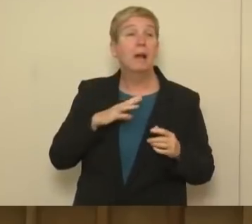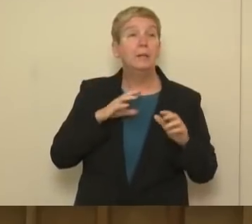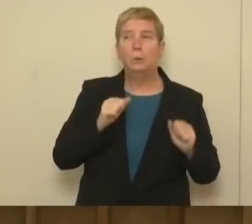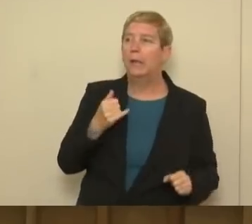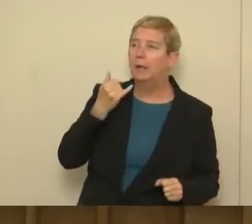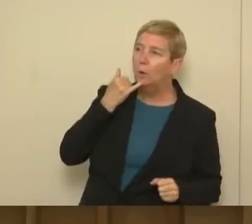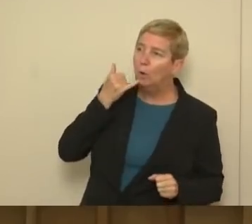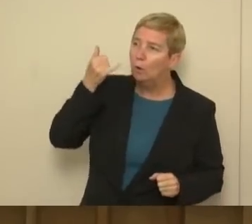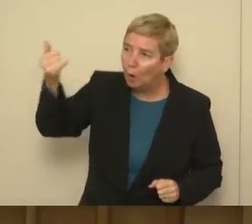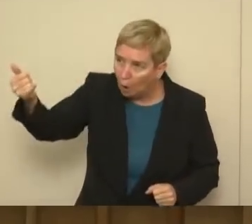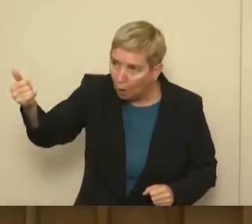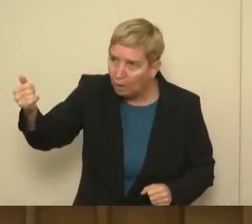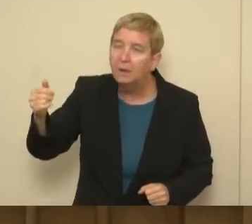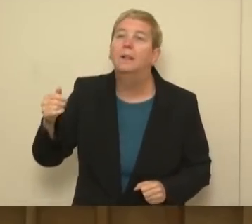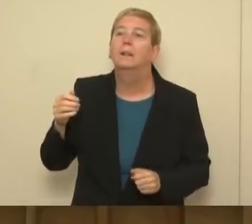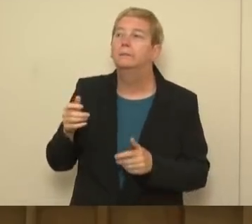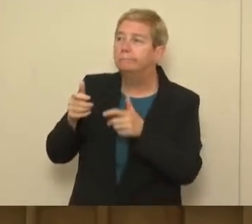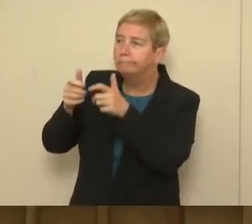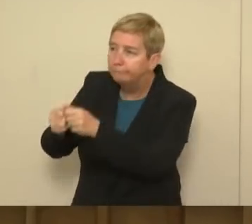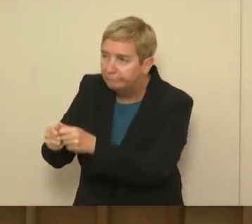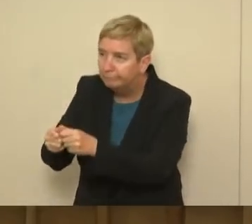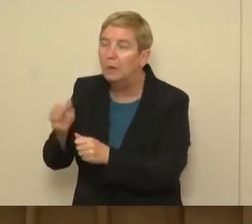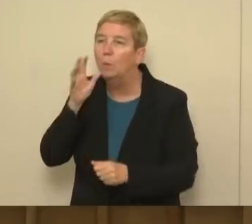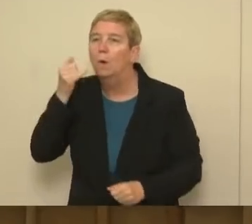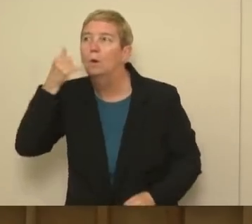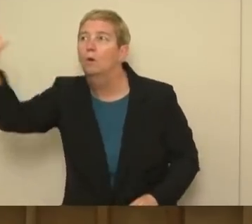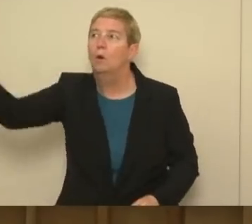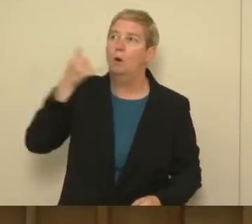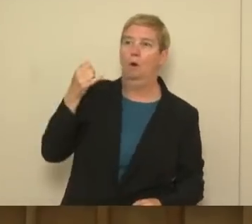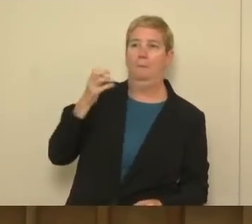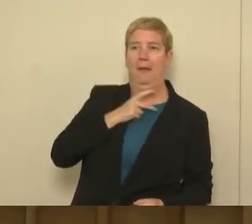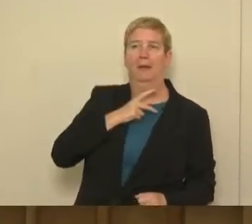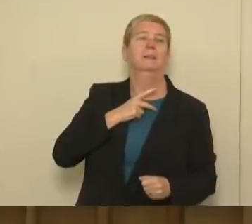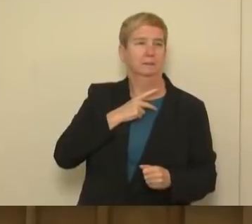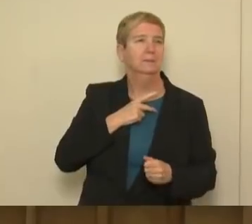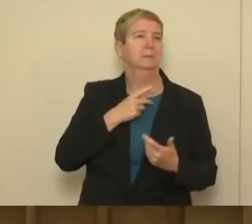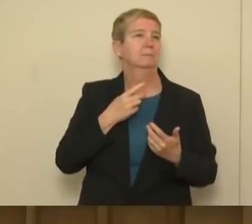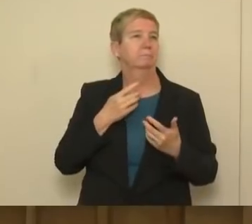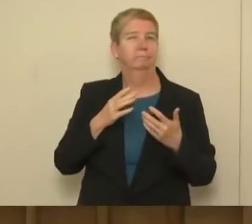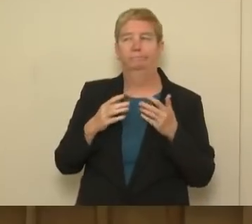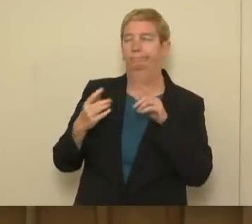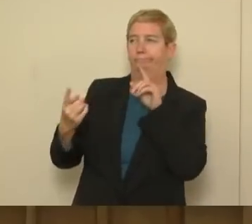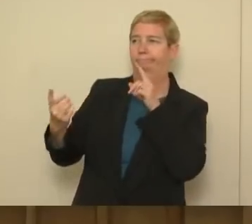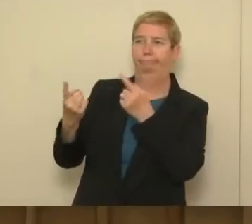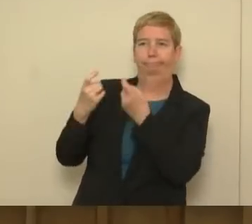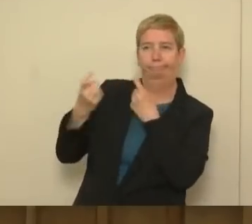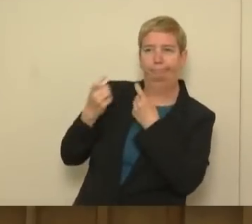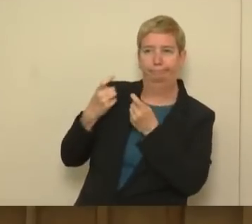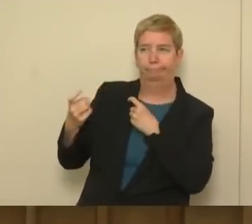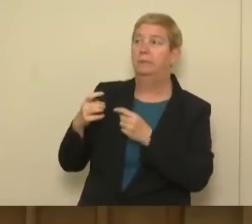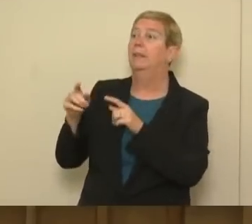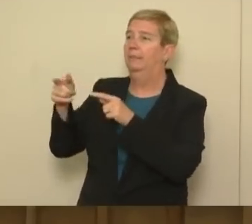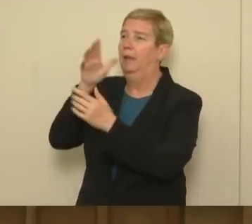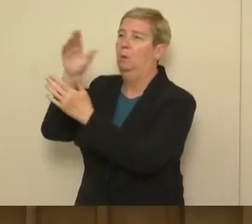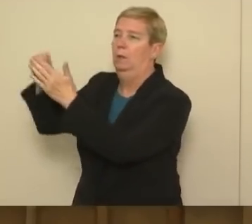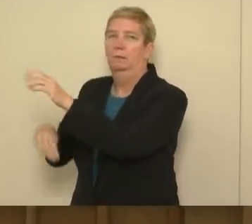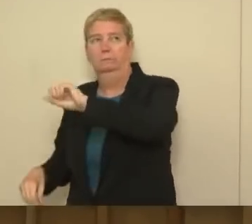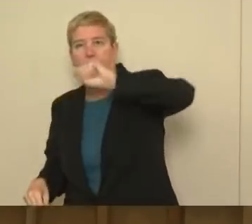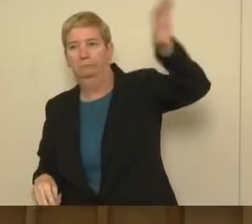offering, and we are happy that they're doing it. It's a very innovative way to approach during COVID, and one